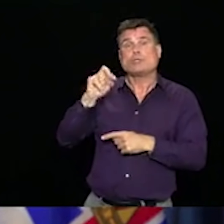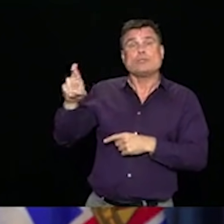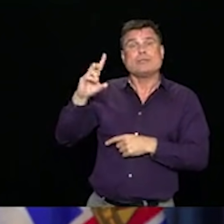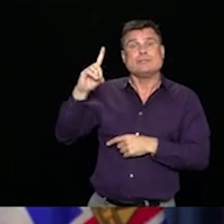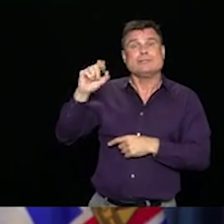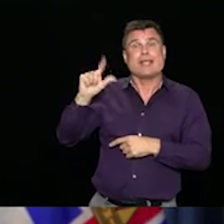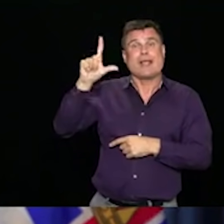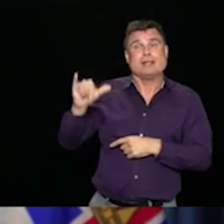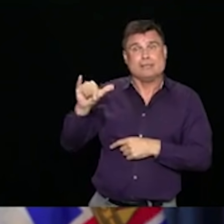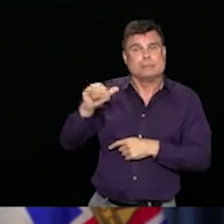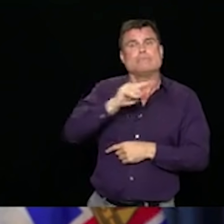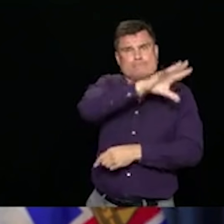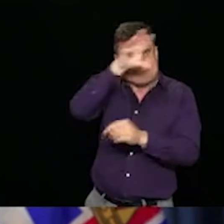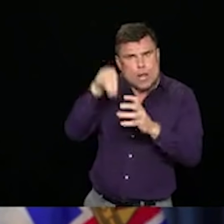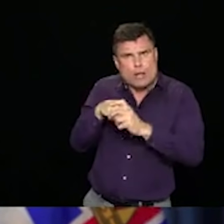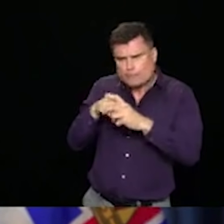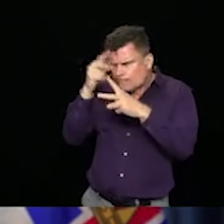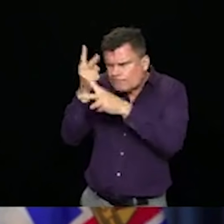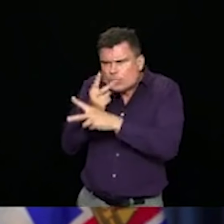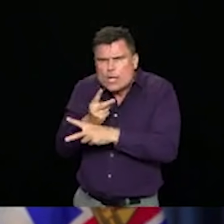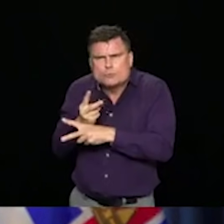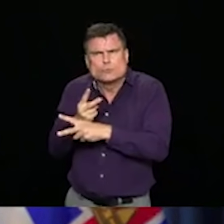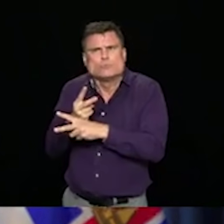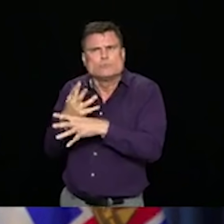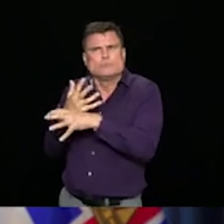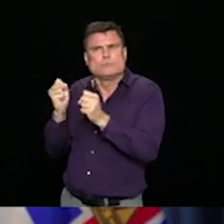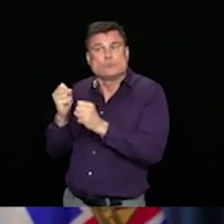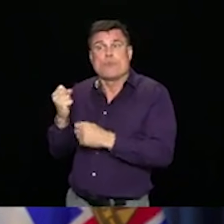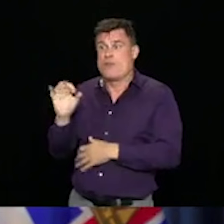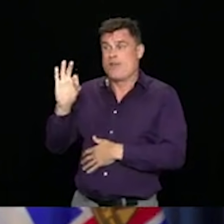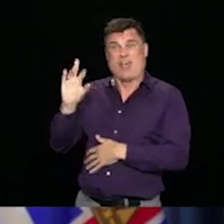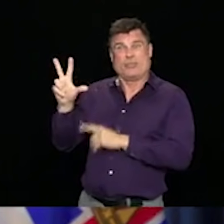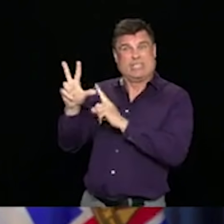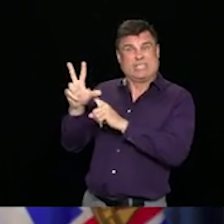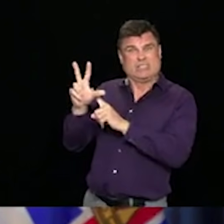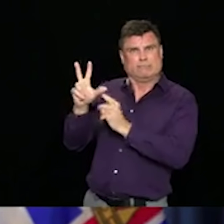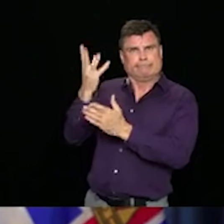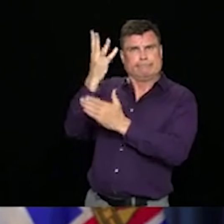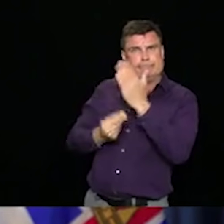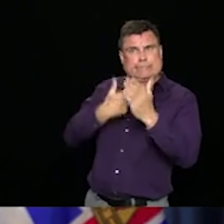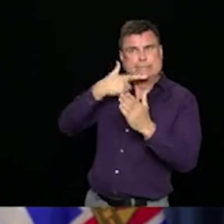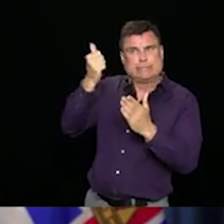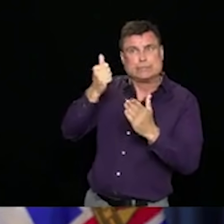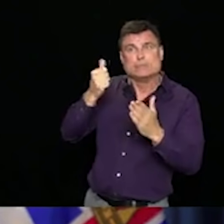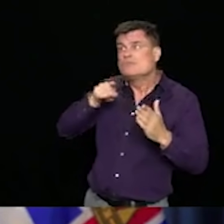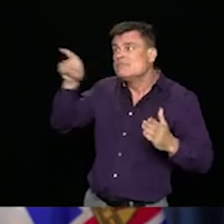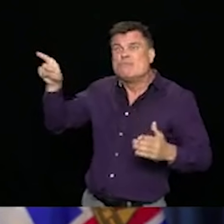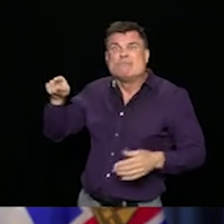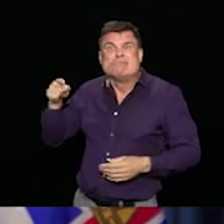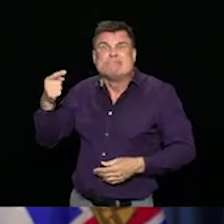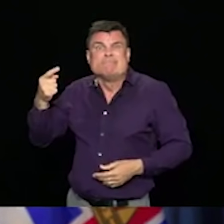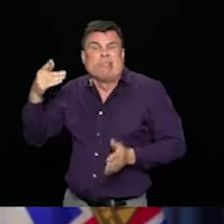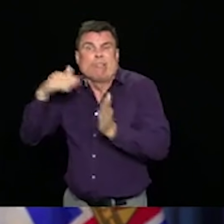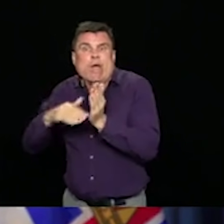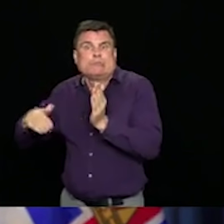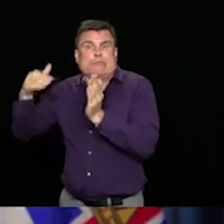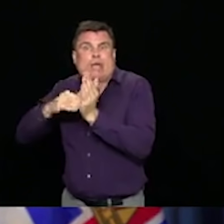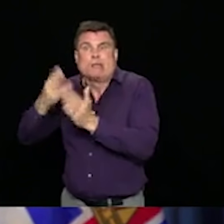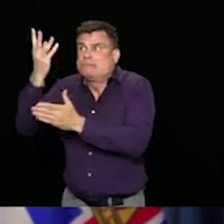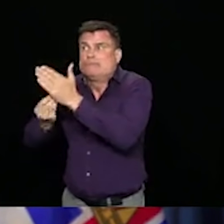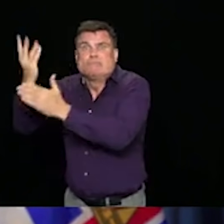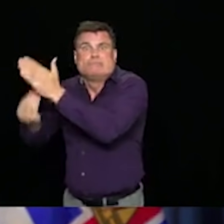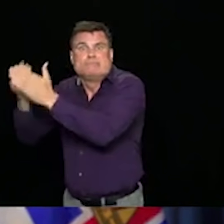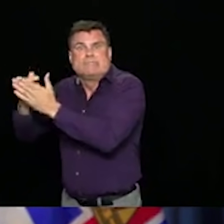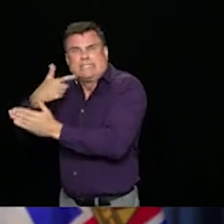respects, had a better situation. Certainly our 93 deaths compared to thousands in other places demonstrates that. And the things that we've done together, and